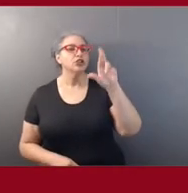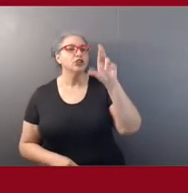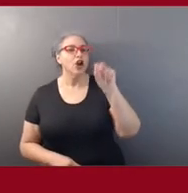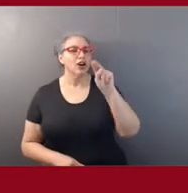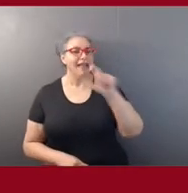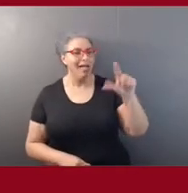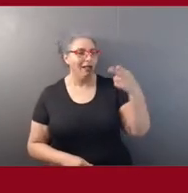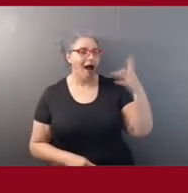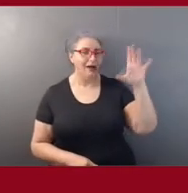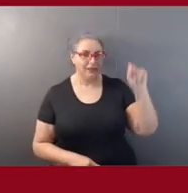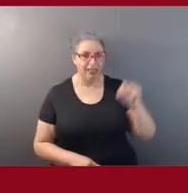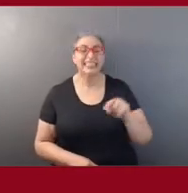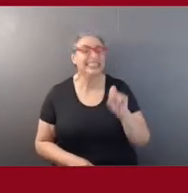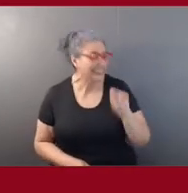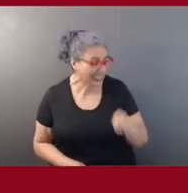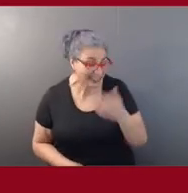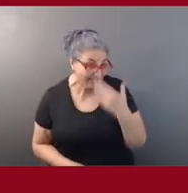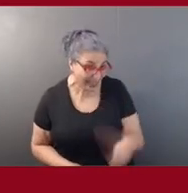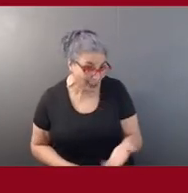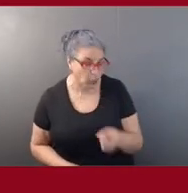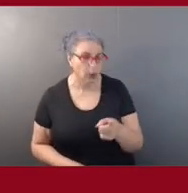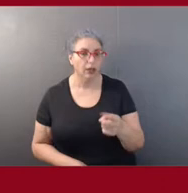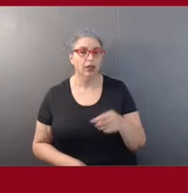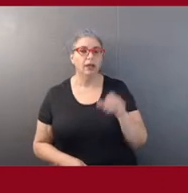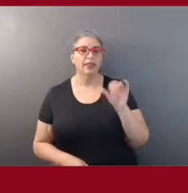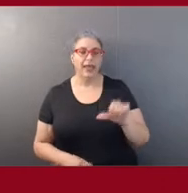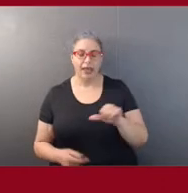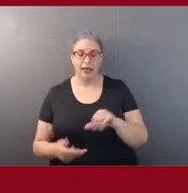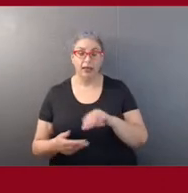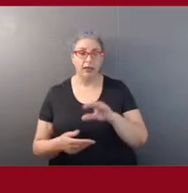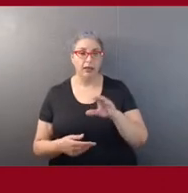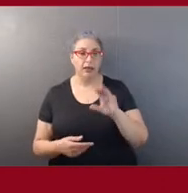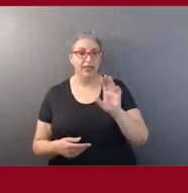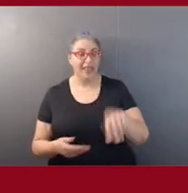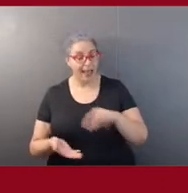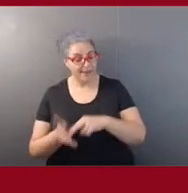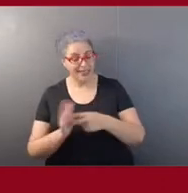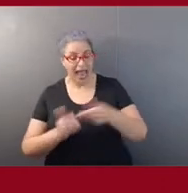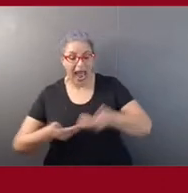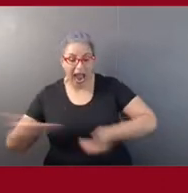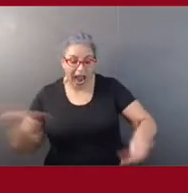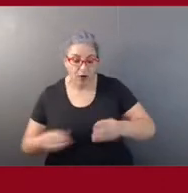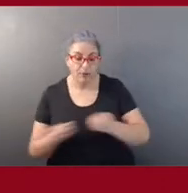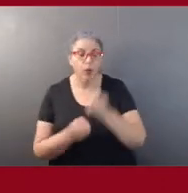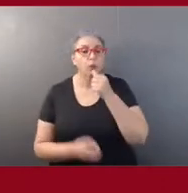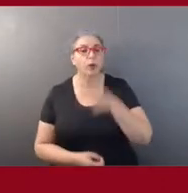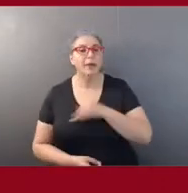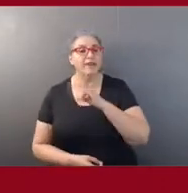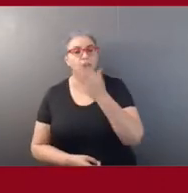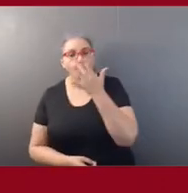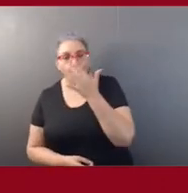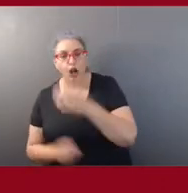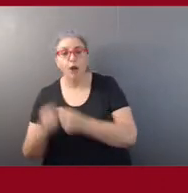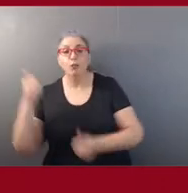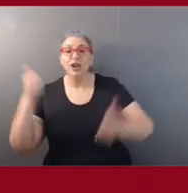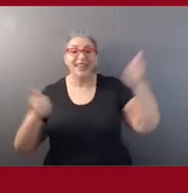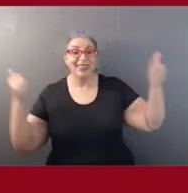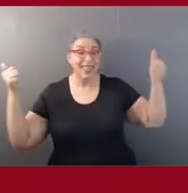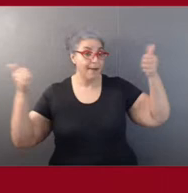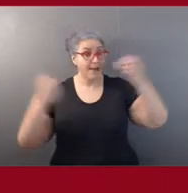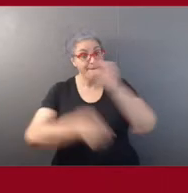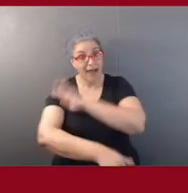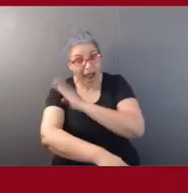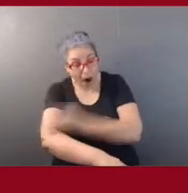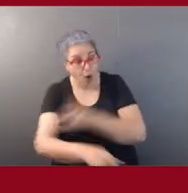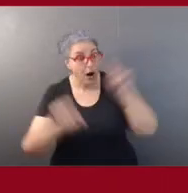you. His acronym MEANS, and like hiring more women of color and putting them in positions of power, like making sure that you have